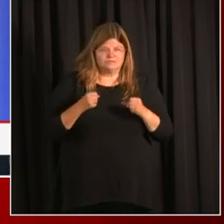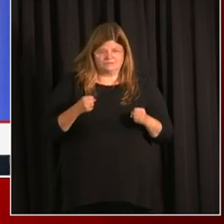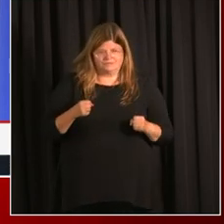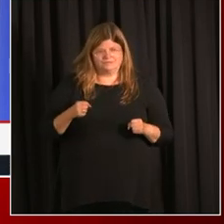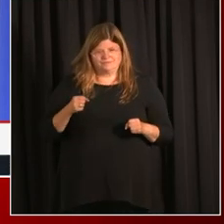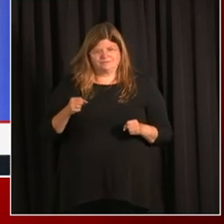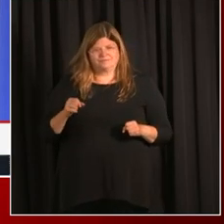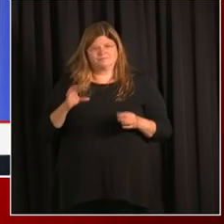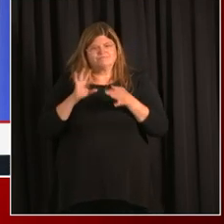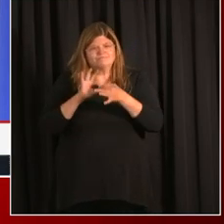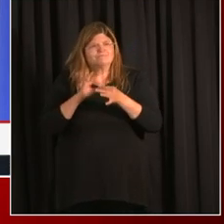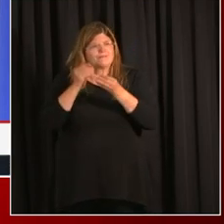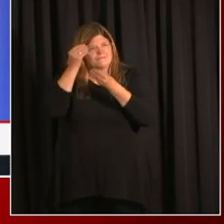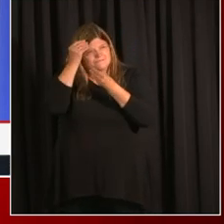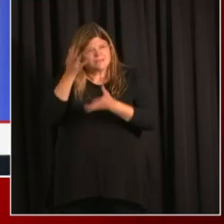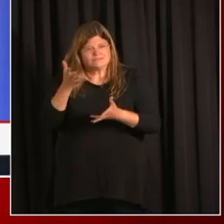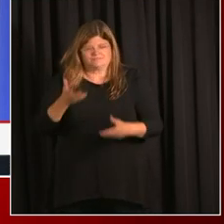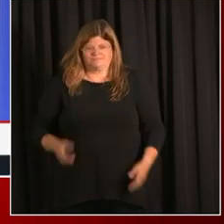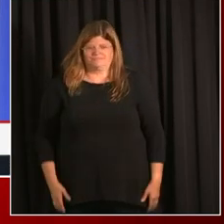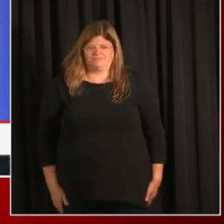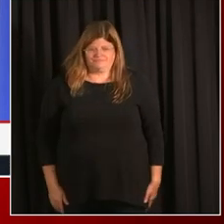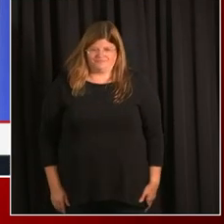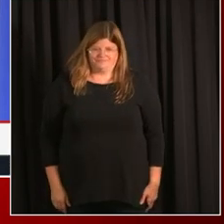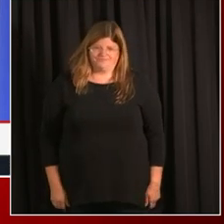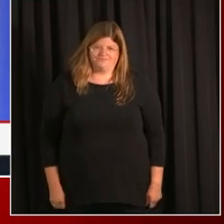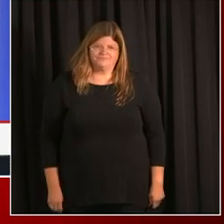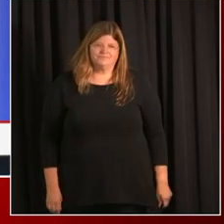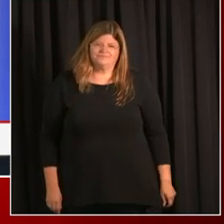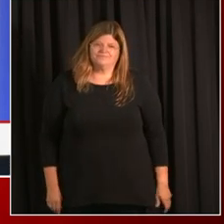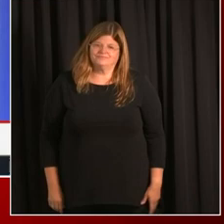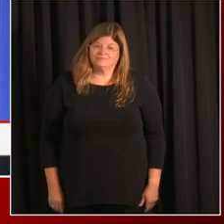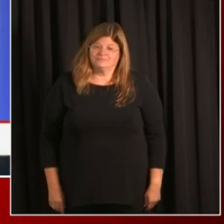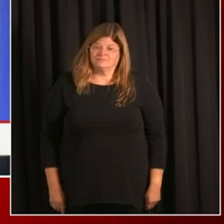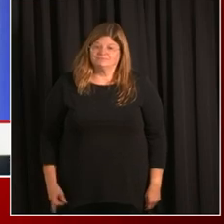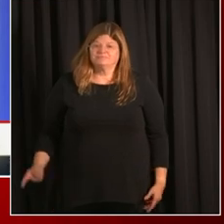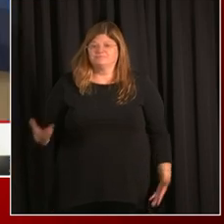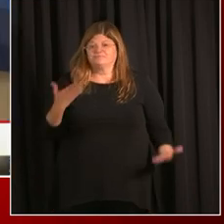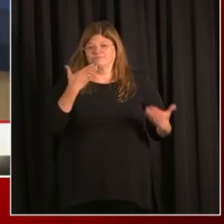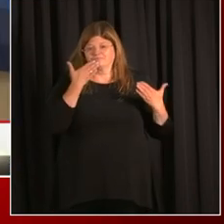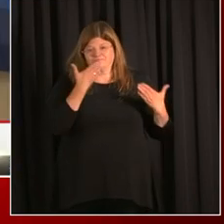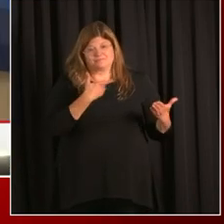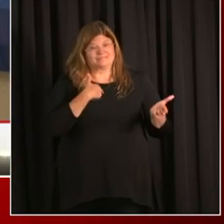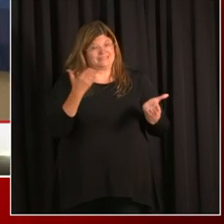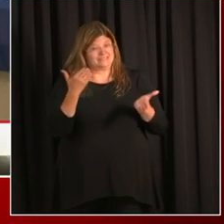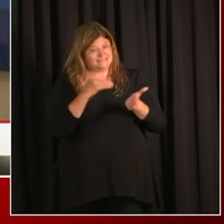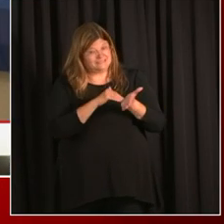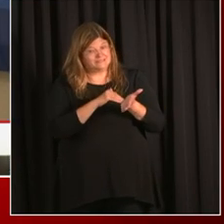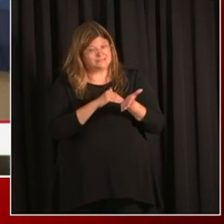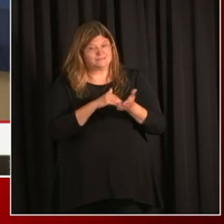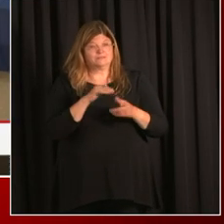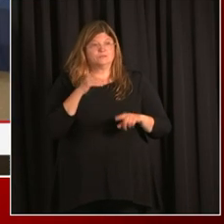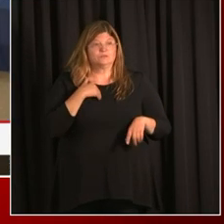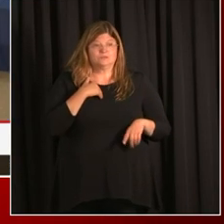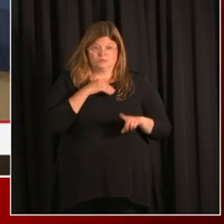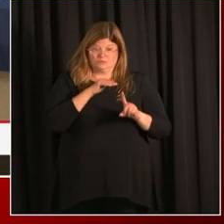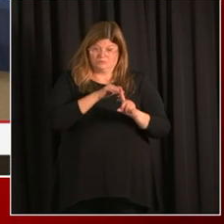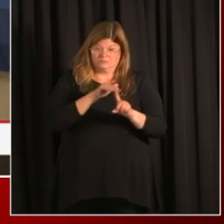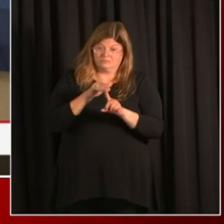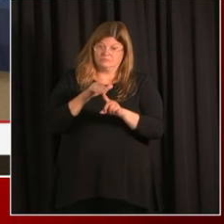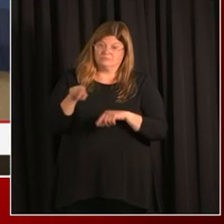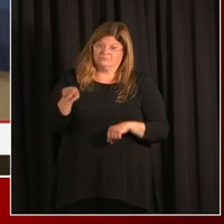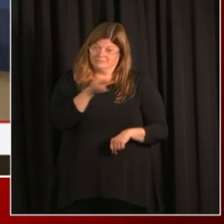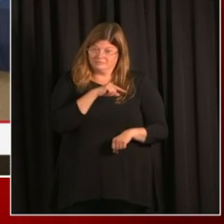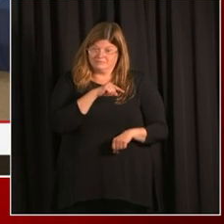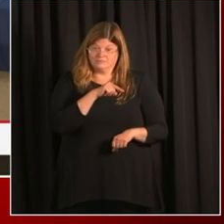with an employee who is COVID-19 positive. Thank you, Dr. Nesbitt. And again, just want to remind everyone, all of those guidances that